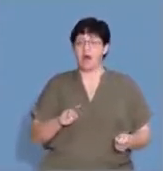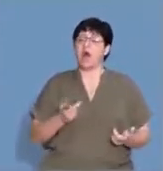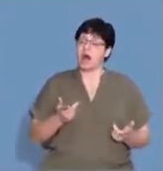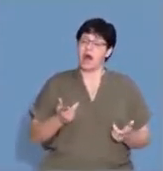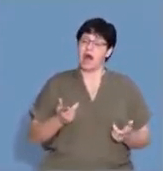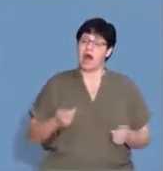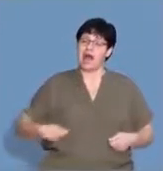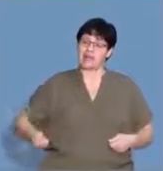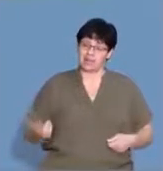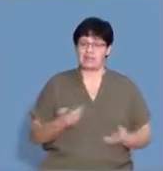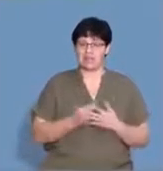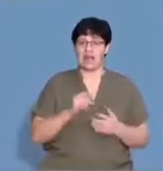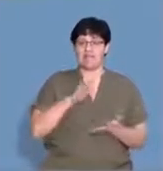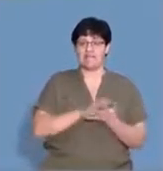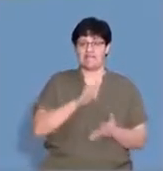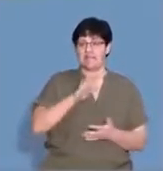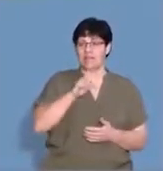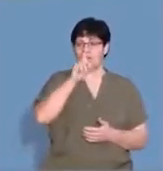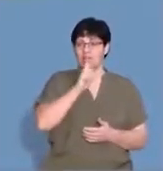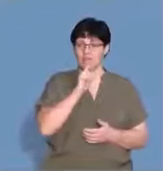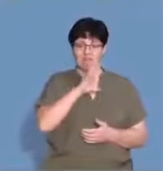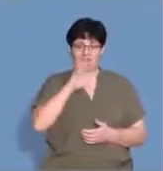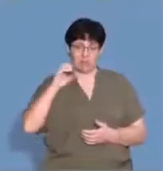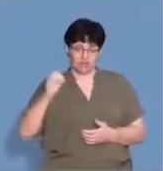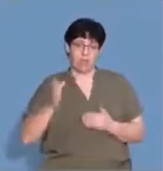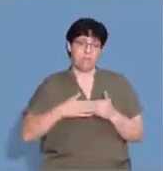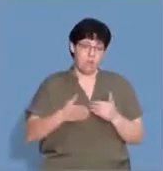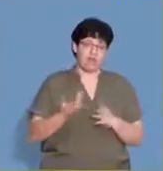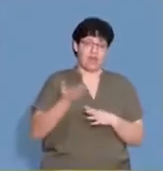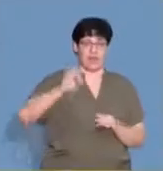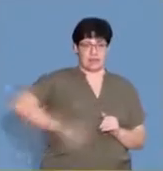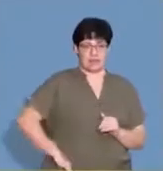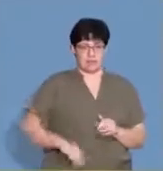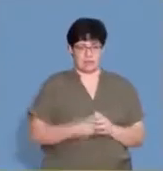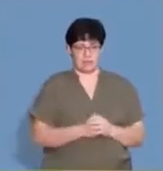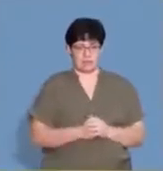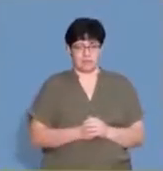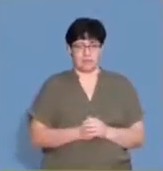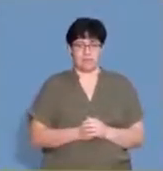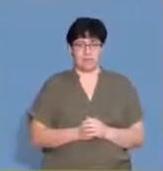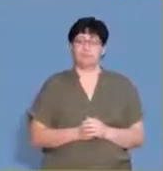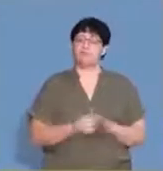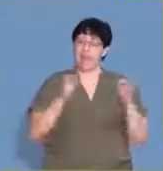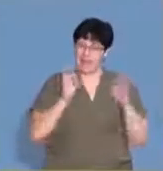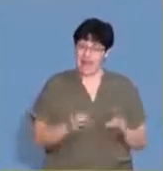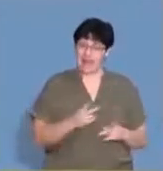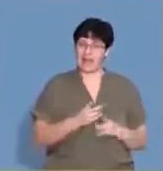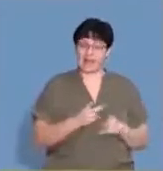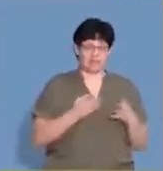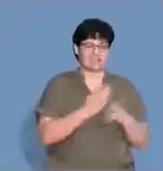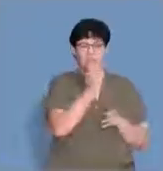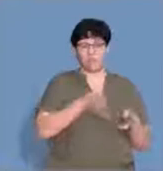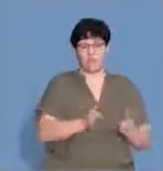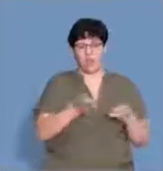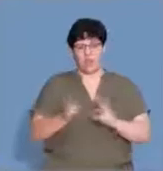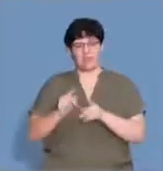are 1,500 Rand more than the income. Now, once again, there's more than one way of doing